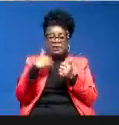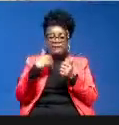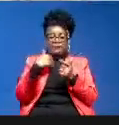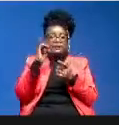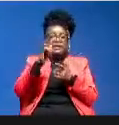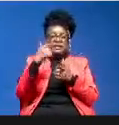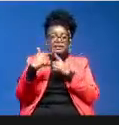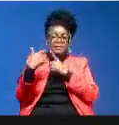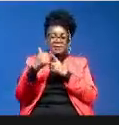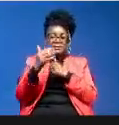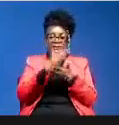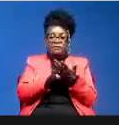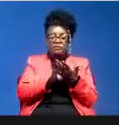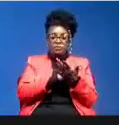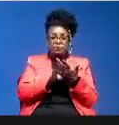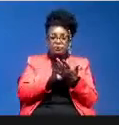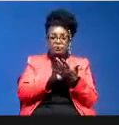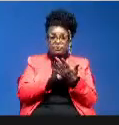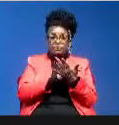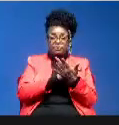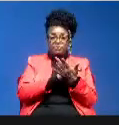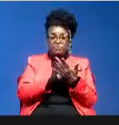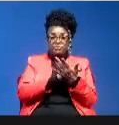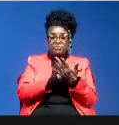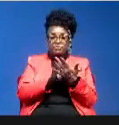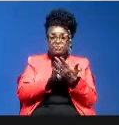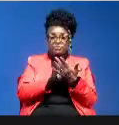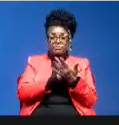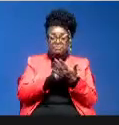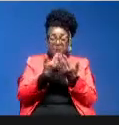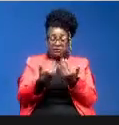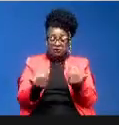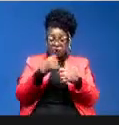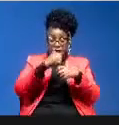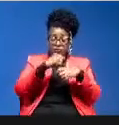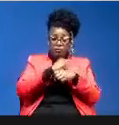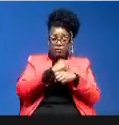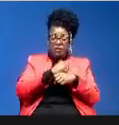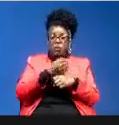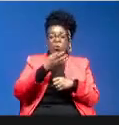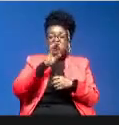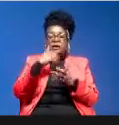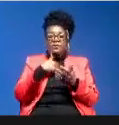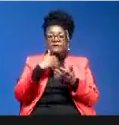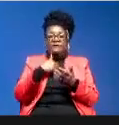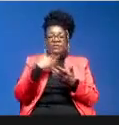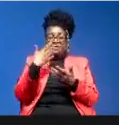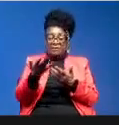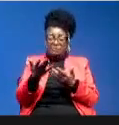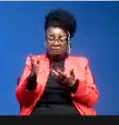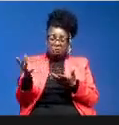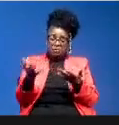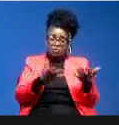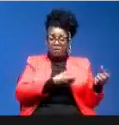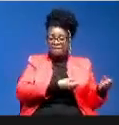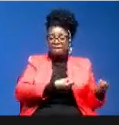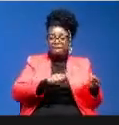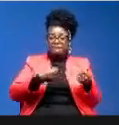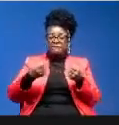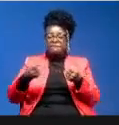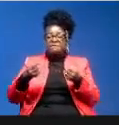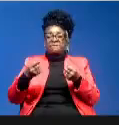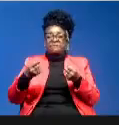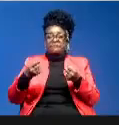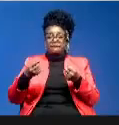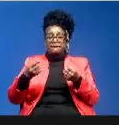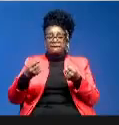before. Hata watoto ya shule ilipata maji. Hata hawa ndio naenda kushota maji, unabeba mtungi,